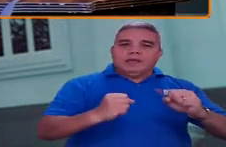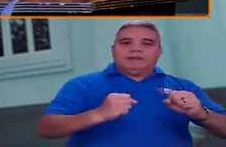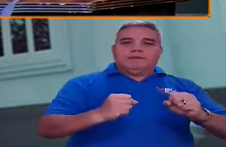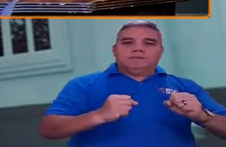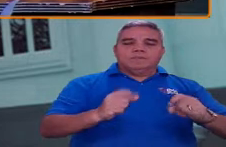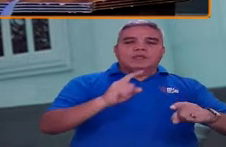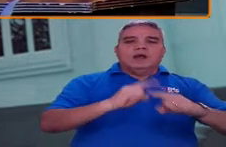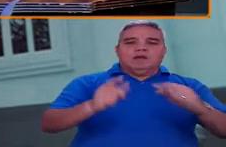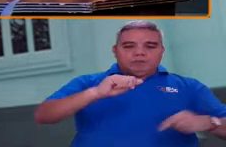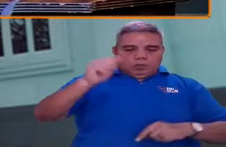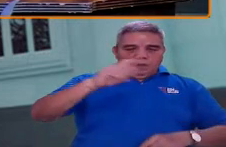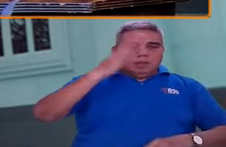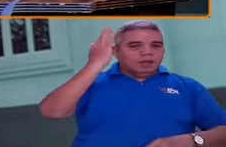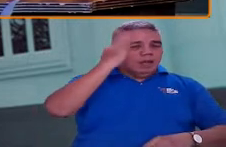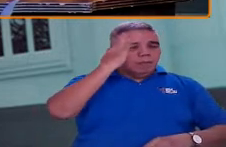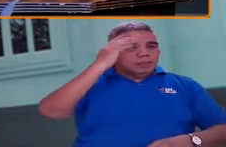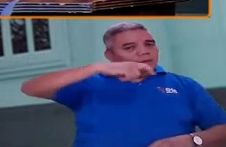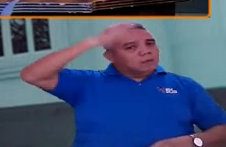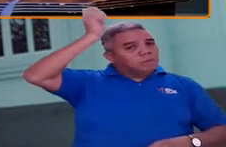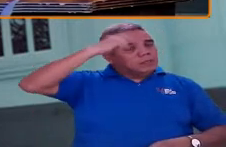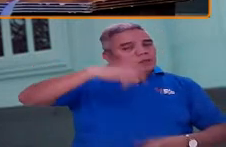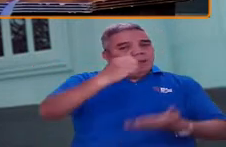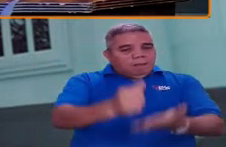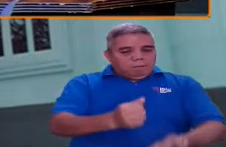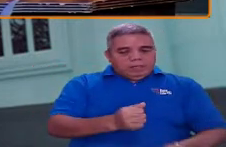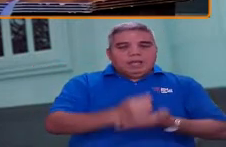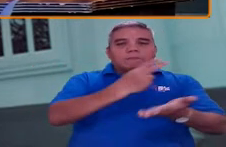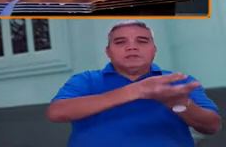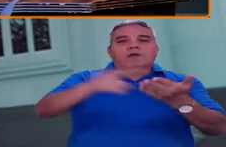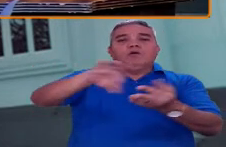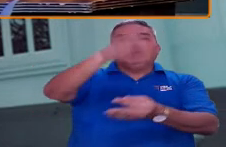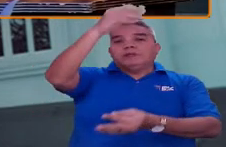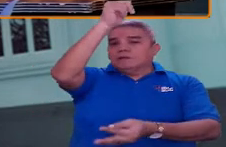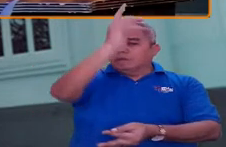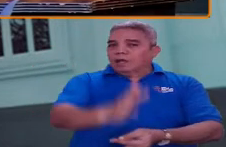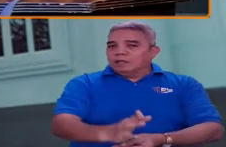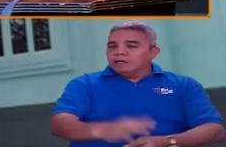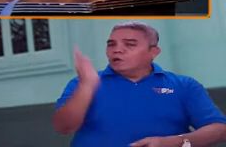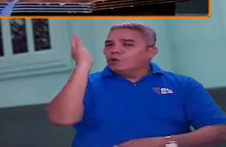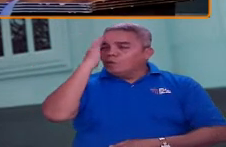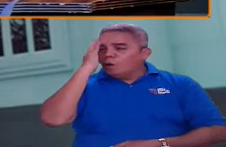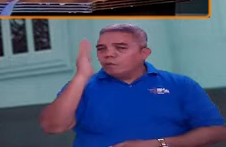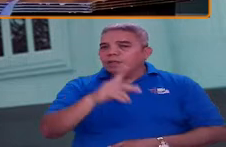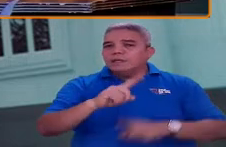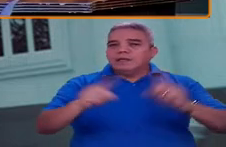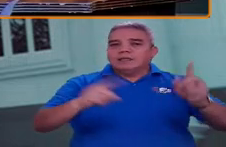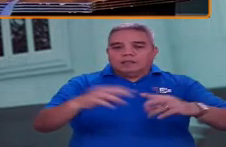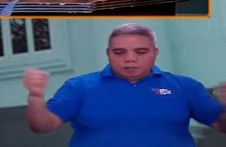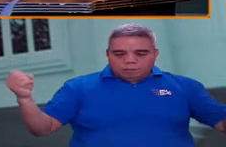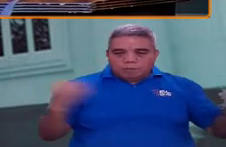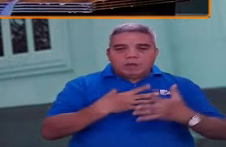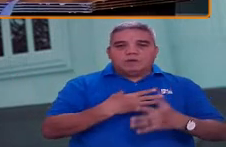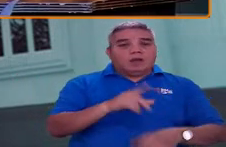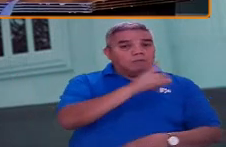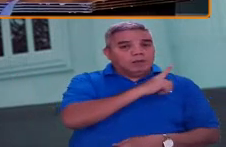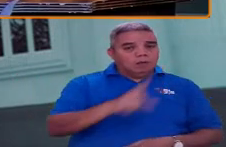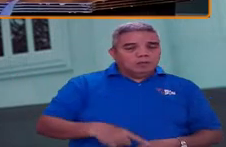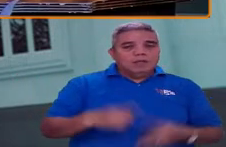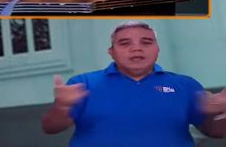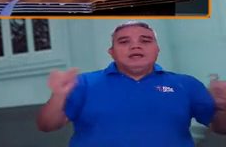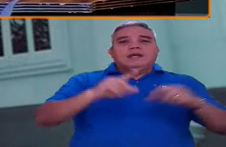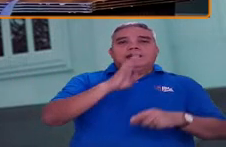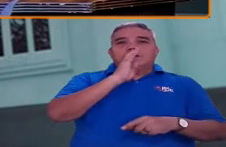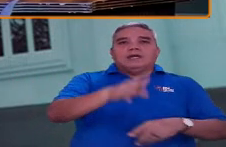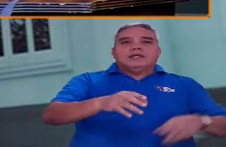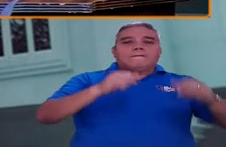our ability by the help of the Holy Spirit of God. Knowing the terror of the Lord, the Bible says, let